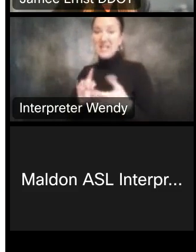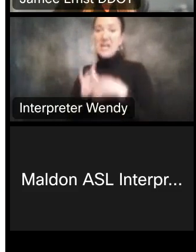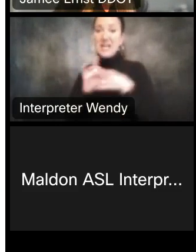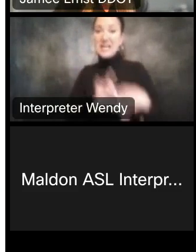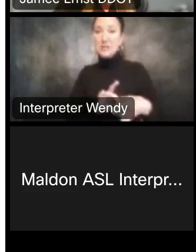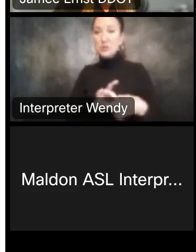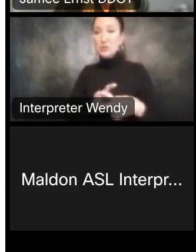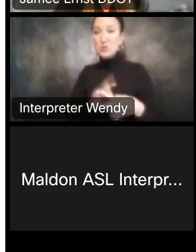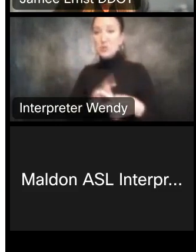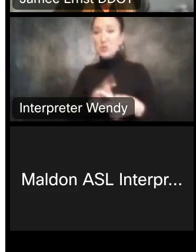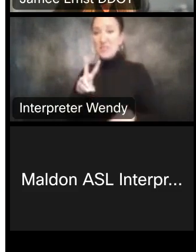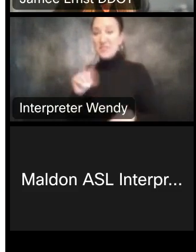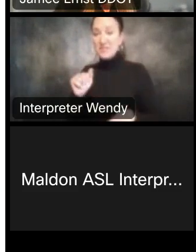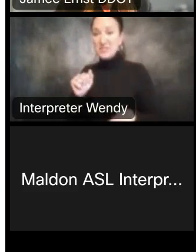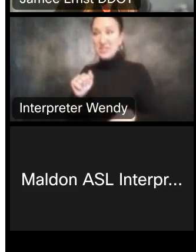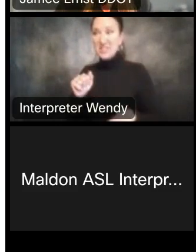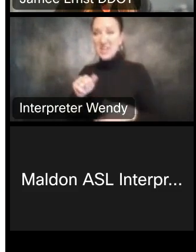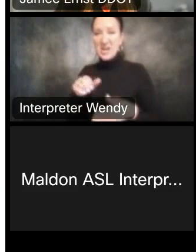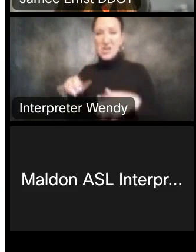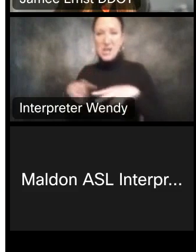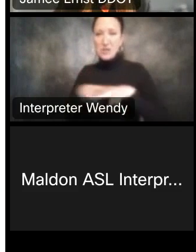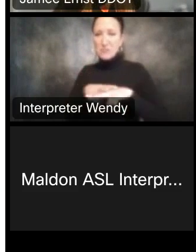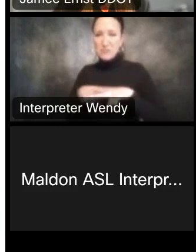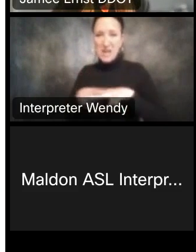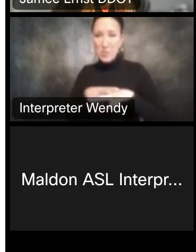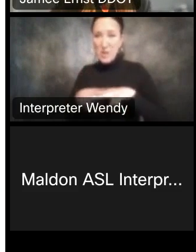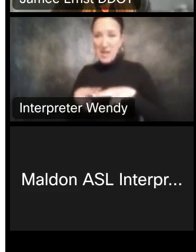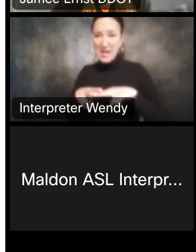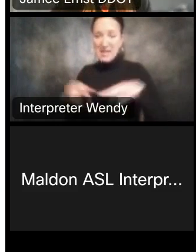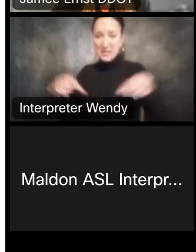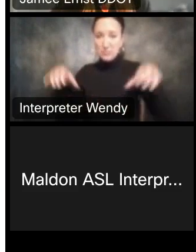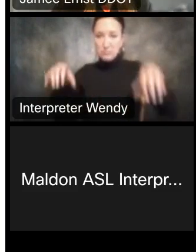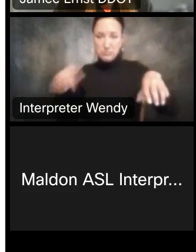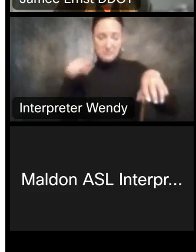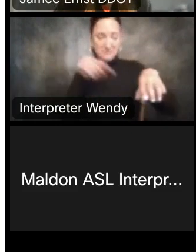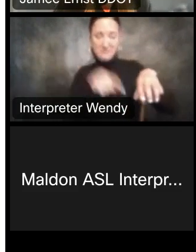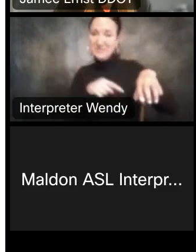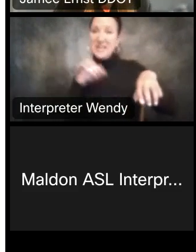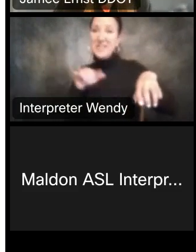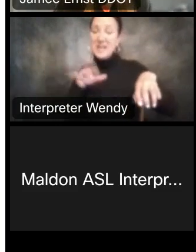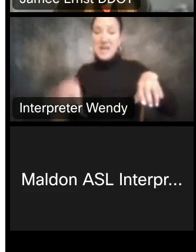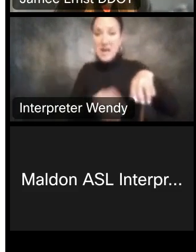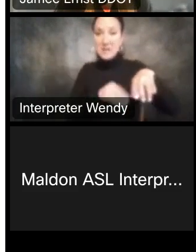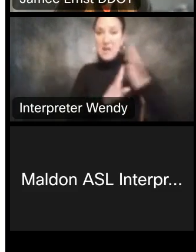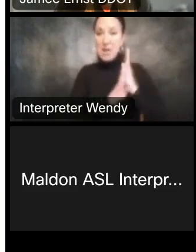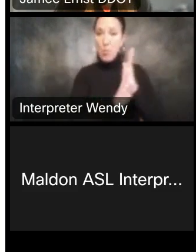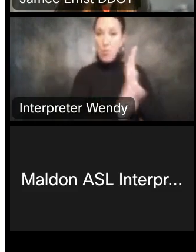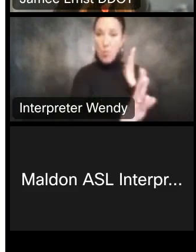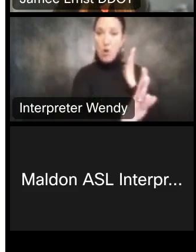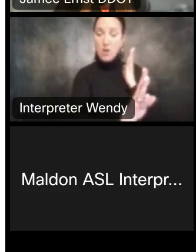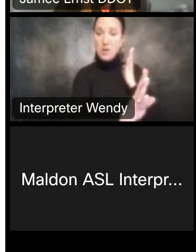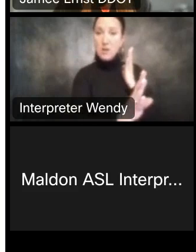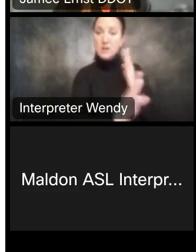Railway Express midday storage facility project. That project was to construct a retaining wall that's